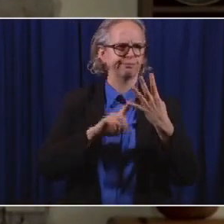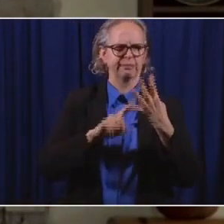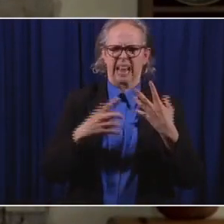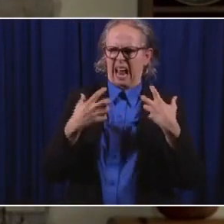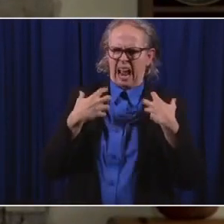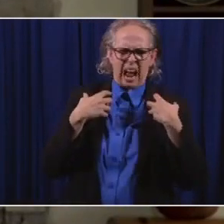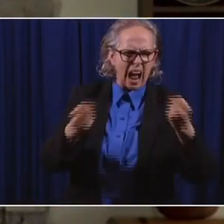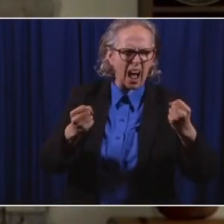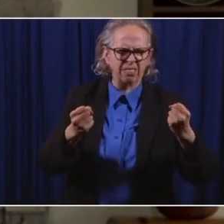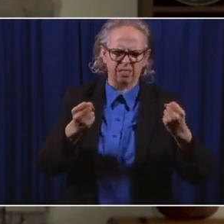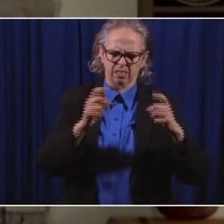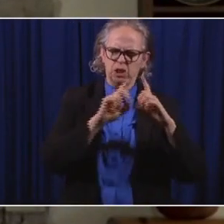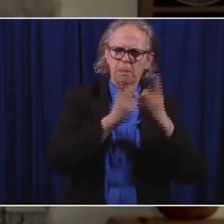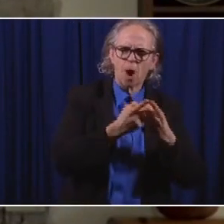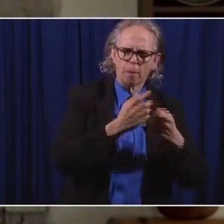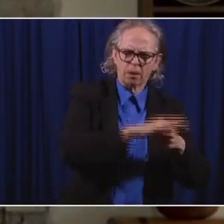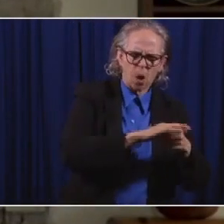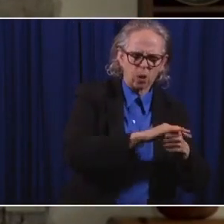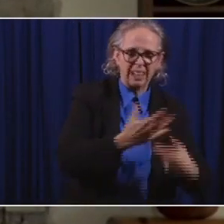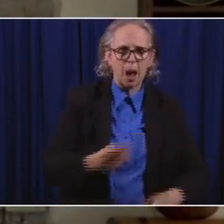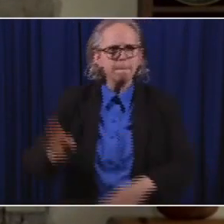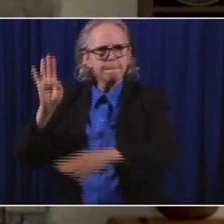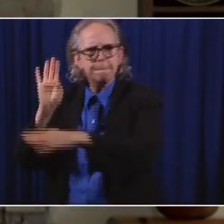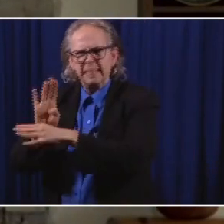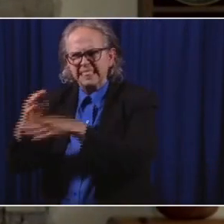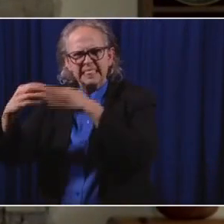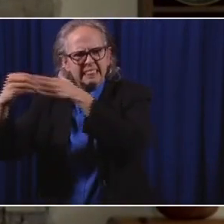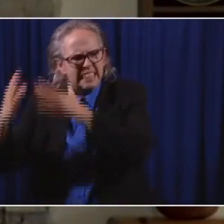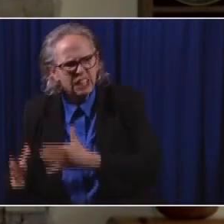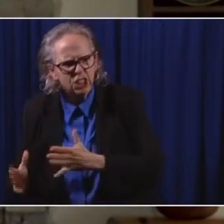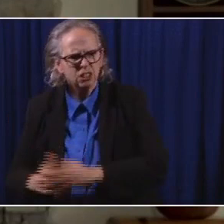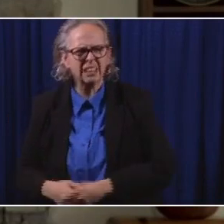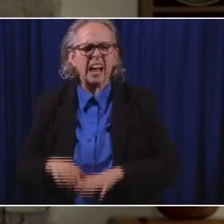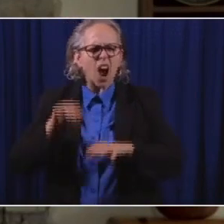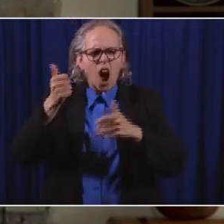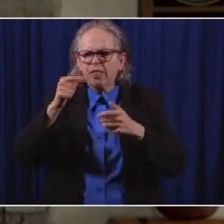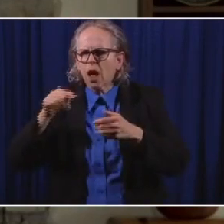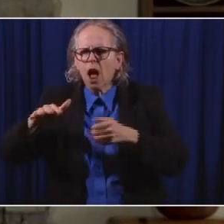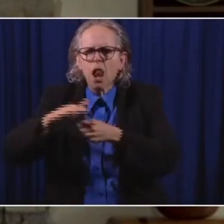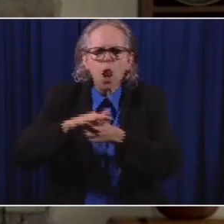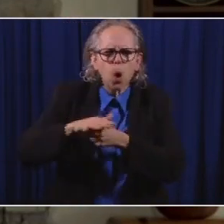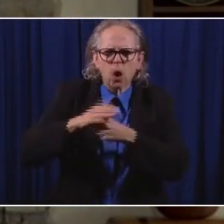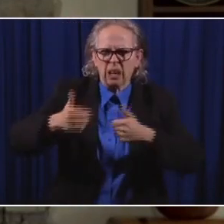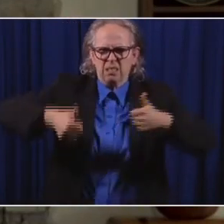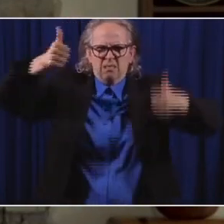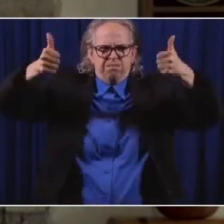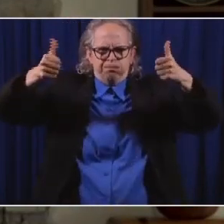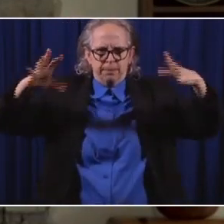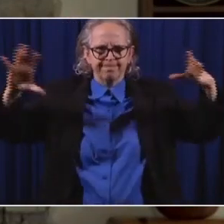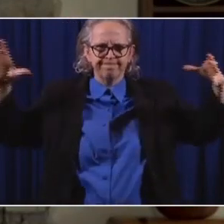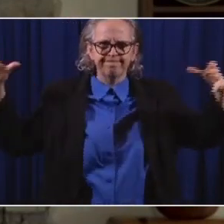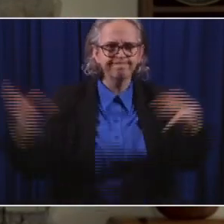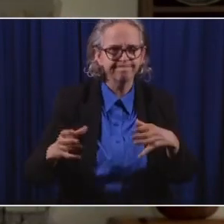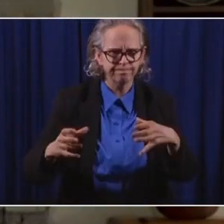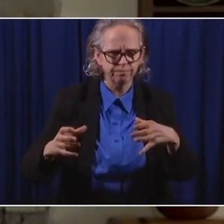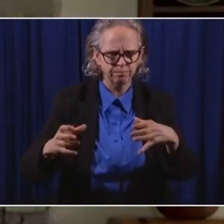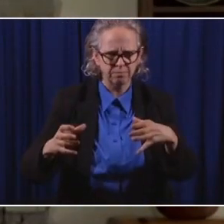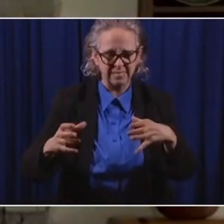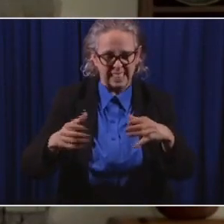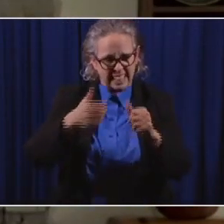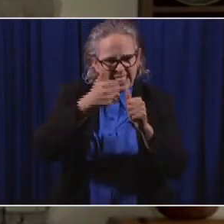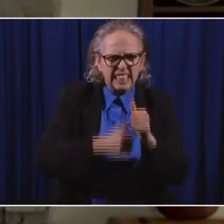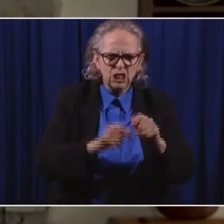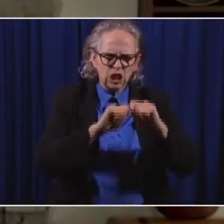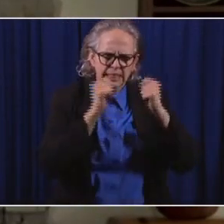leaders, and other local leaders. It should be in each county representative of the